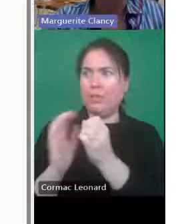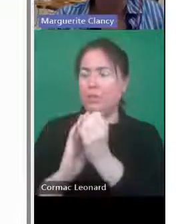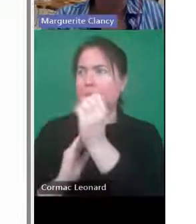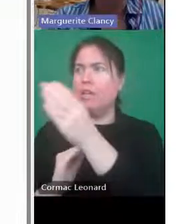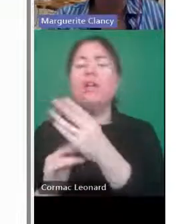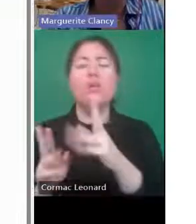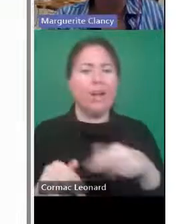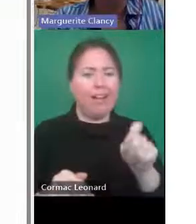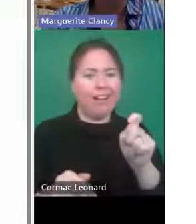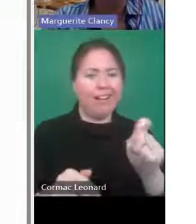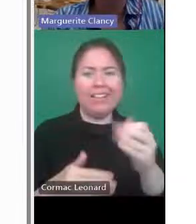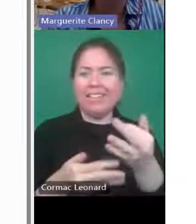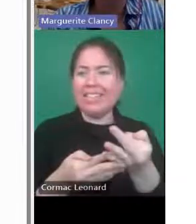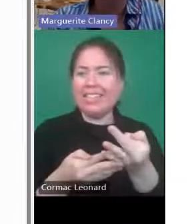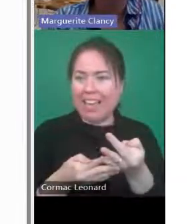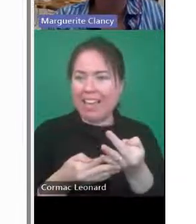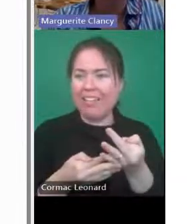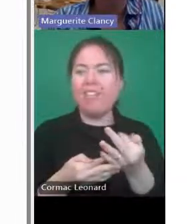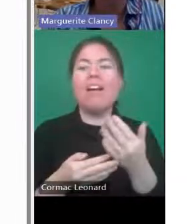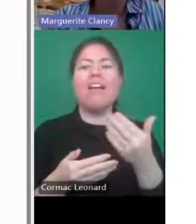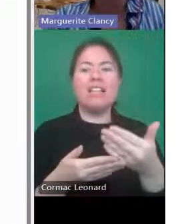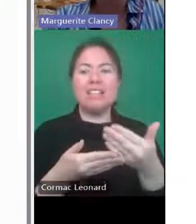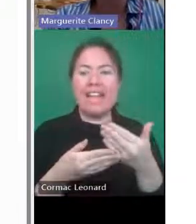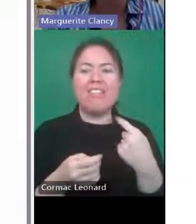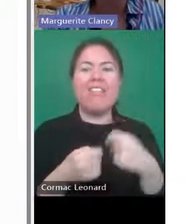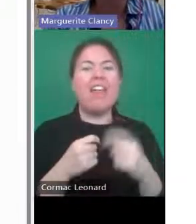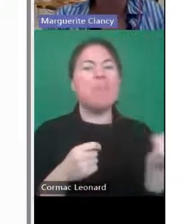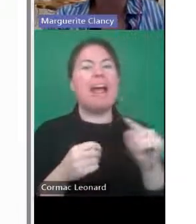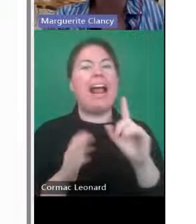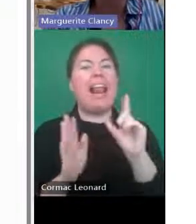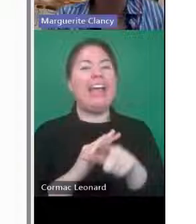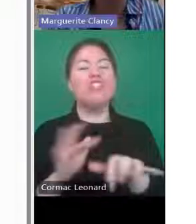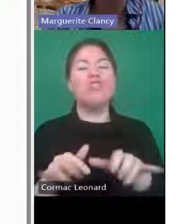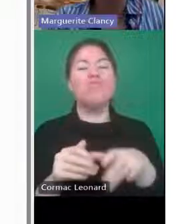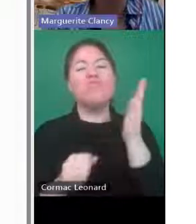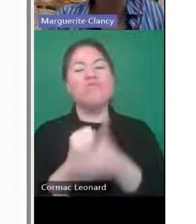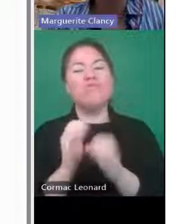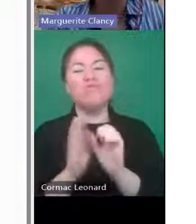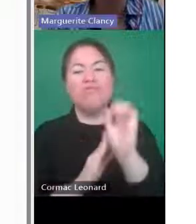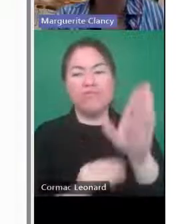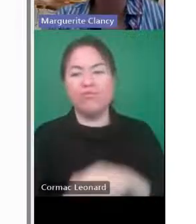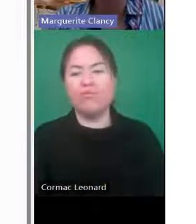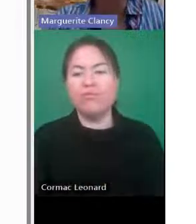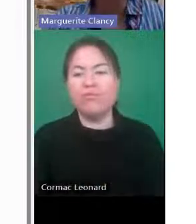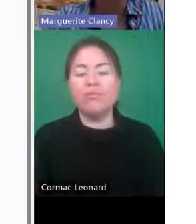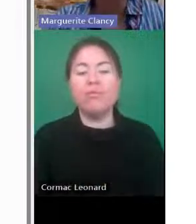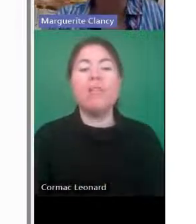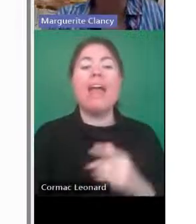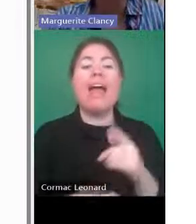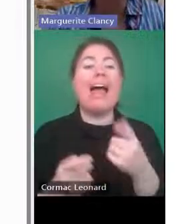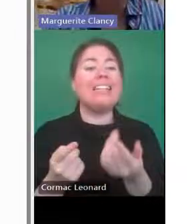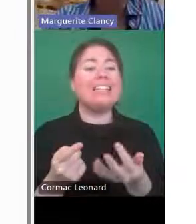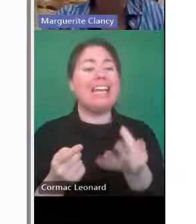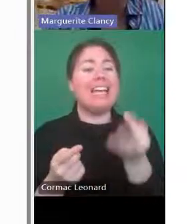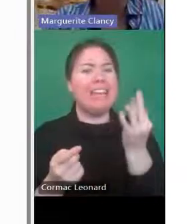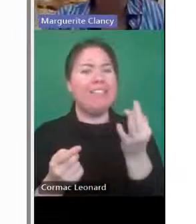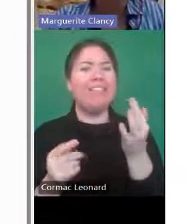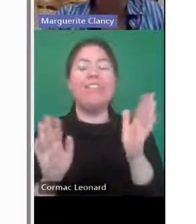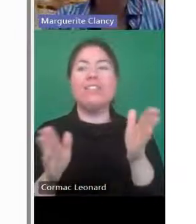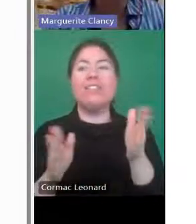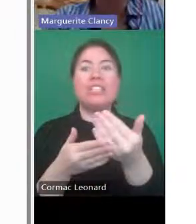and then return to it at any time. And any saved forms will remain within your saved